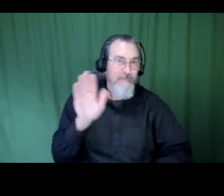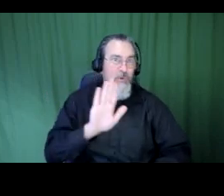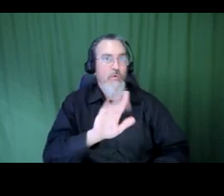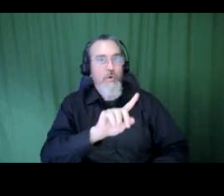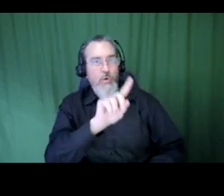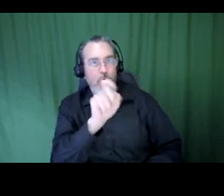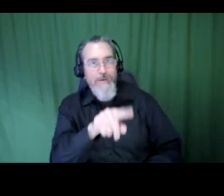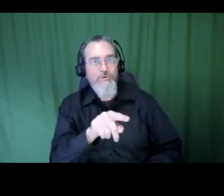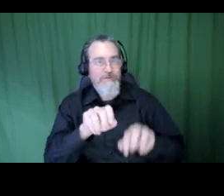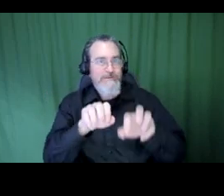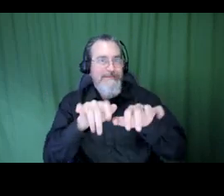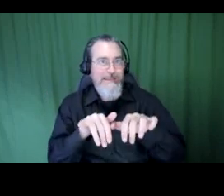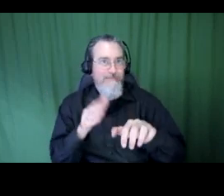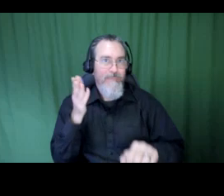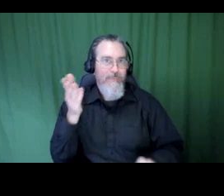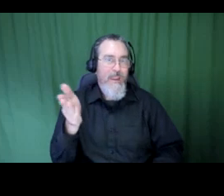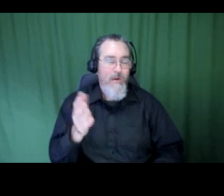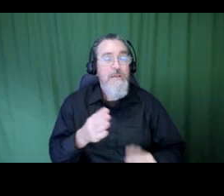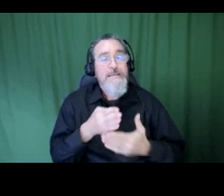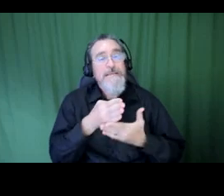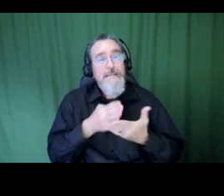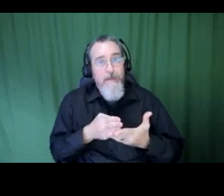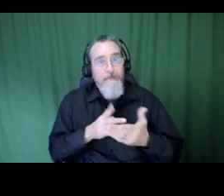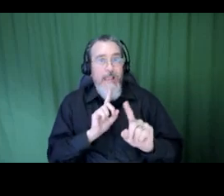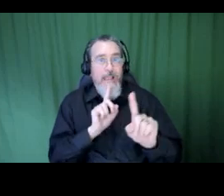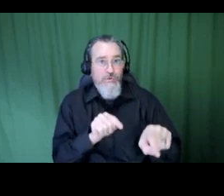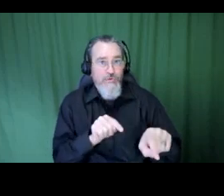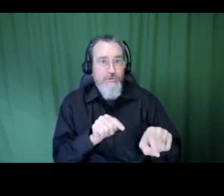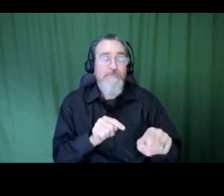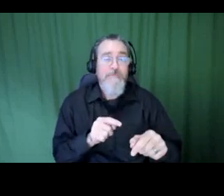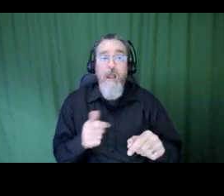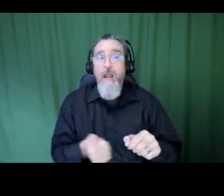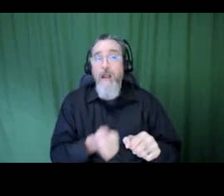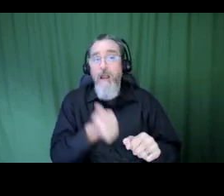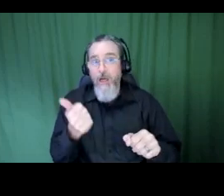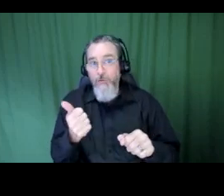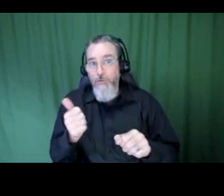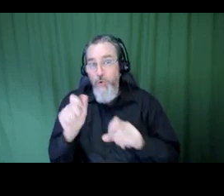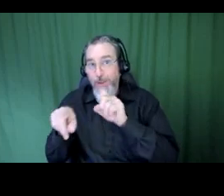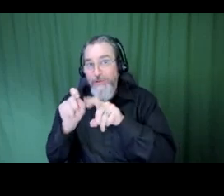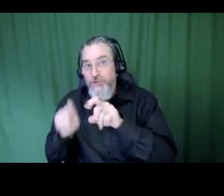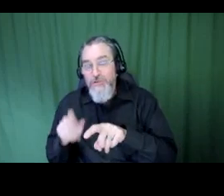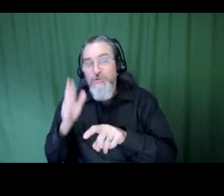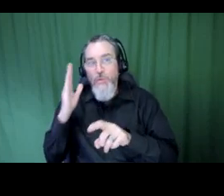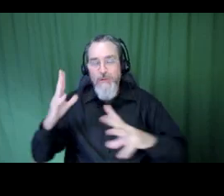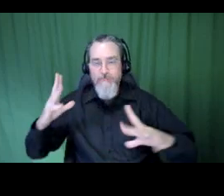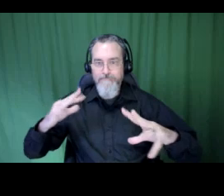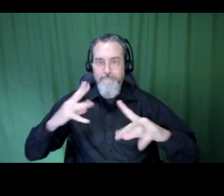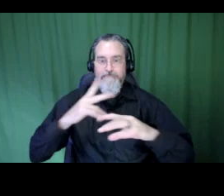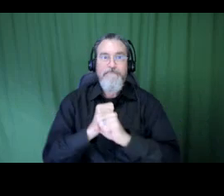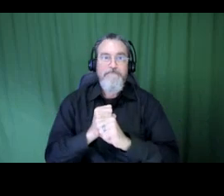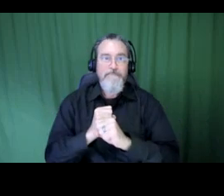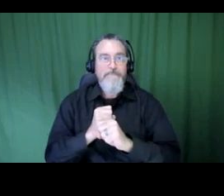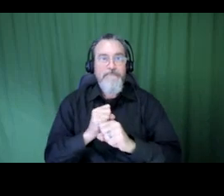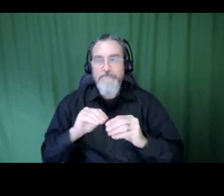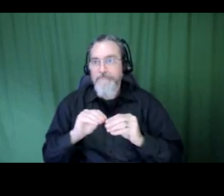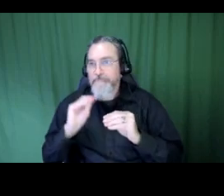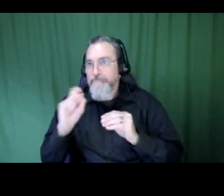We will be answering some of them, but we will be compiling a larger set of the questions and making sure they're routed to the correct project so